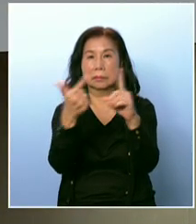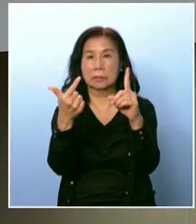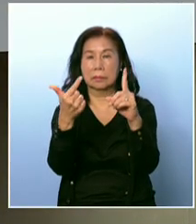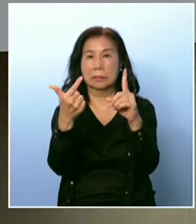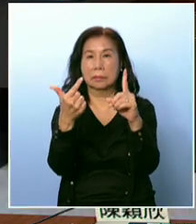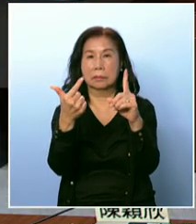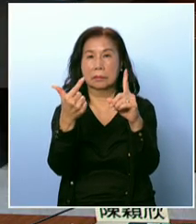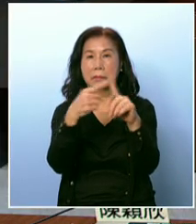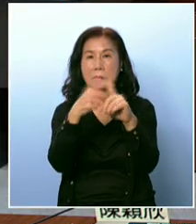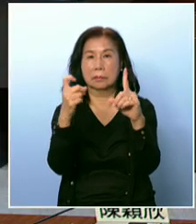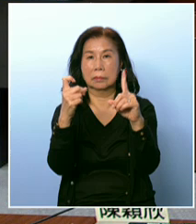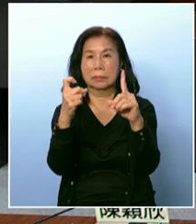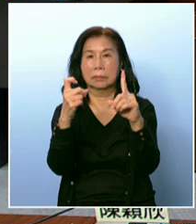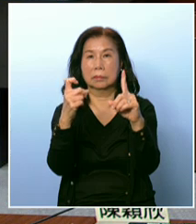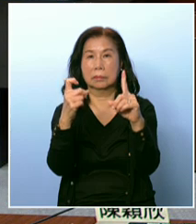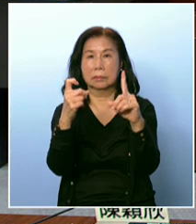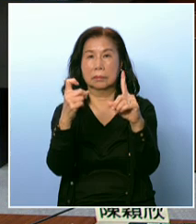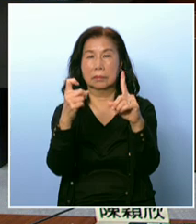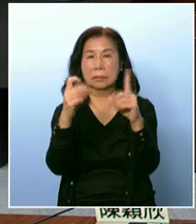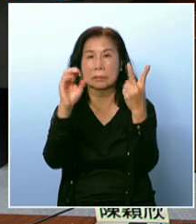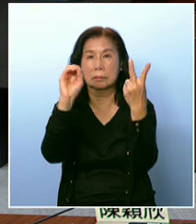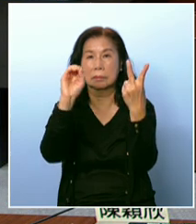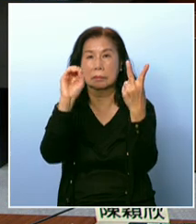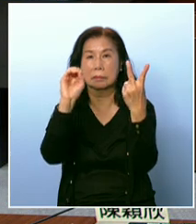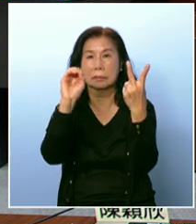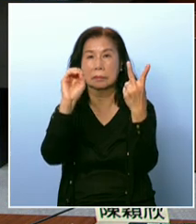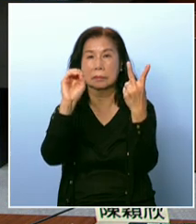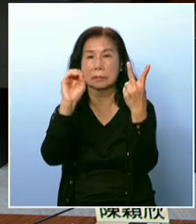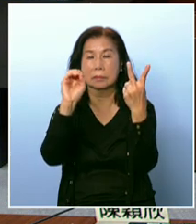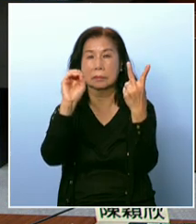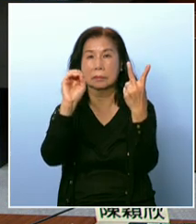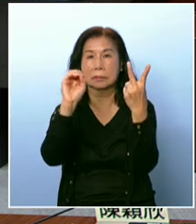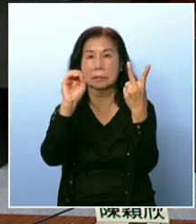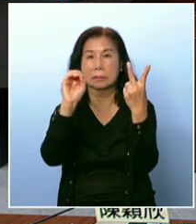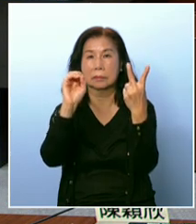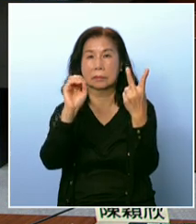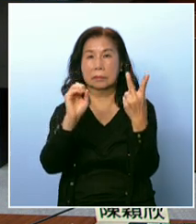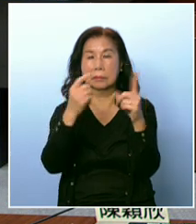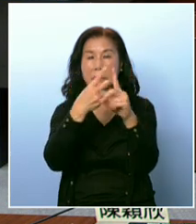17, 18, 19, 20,